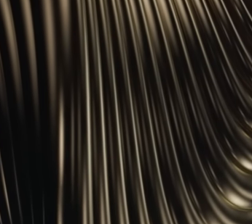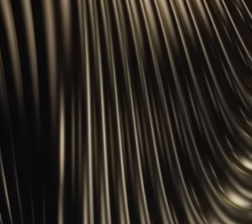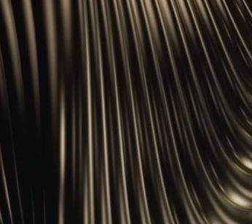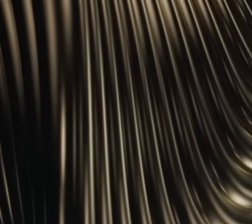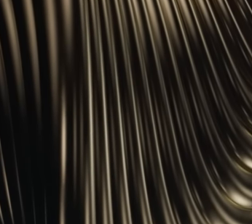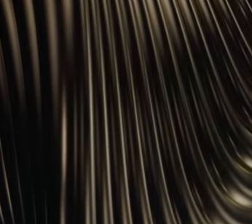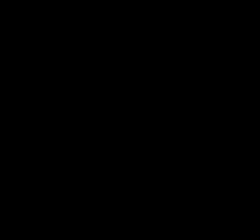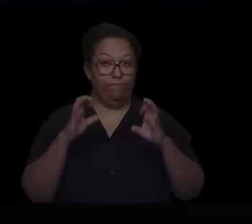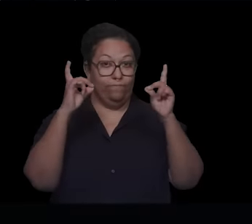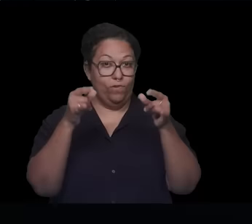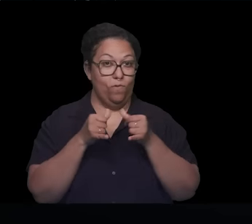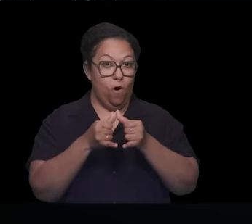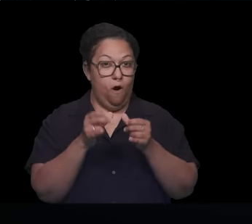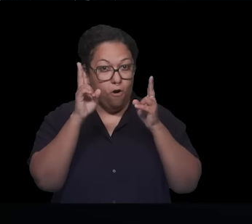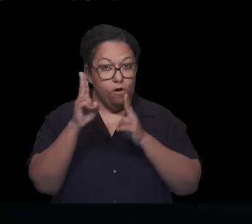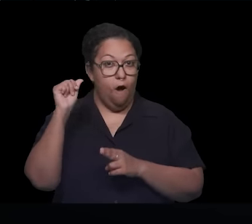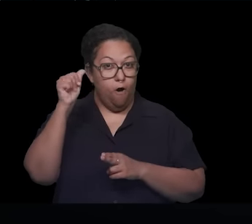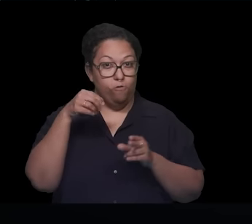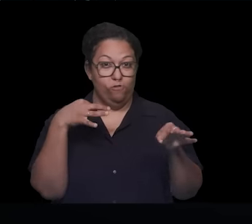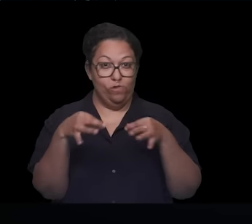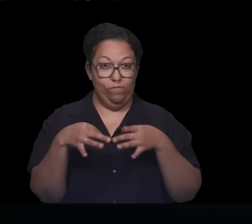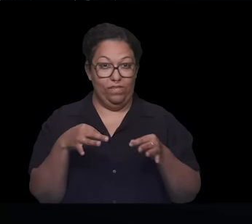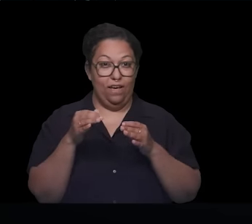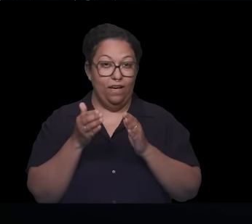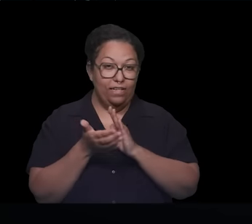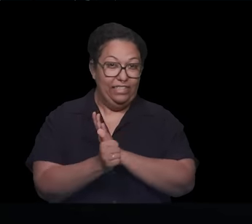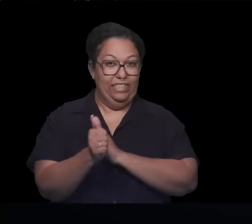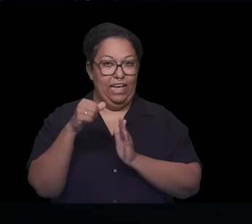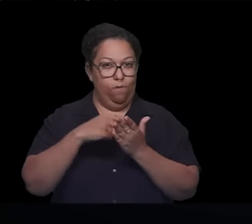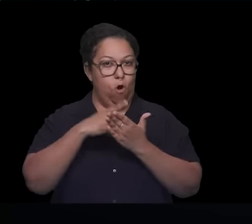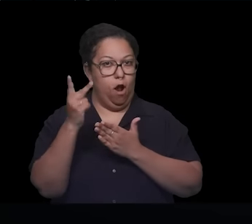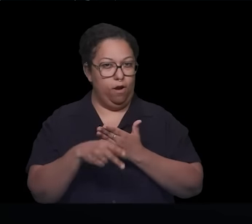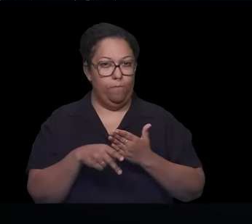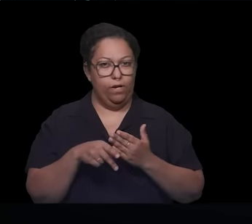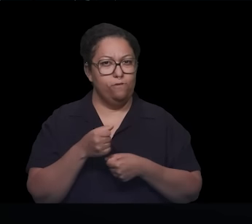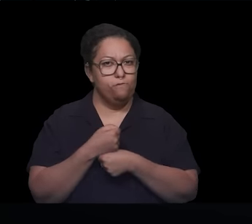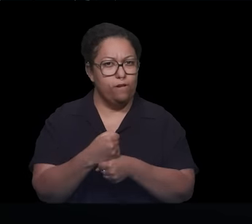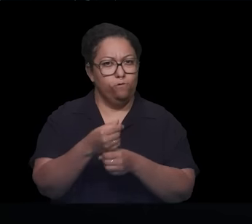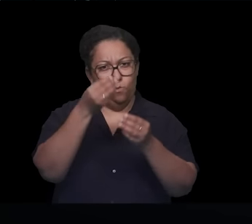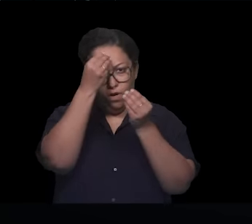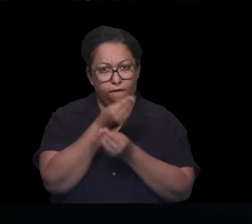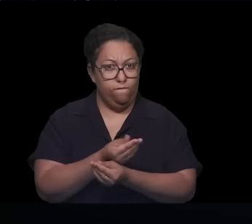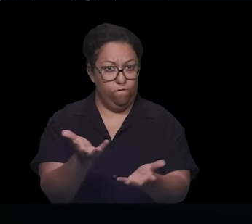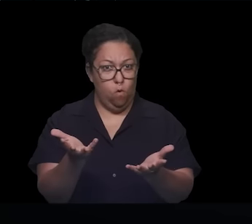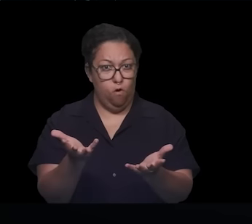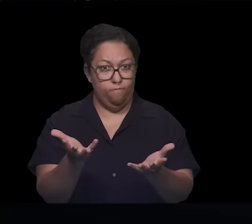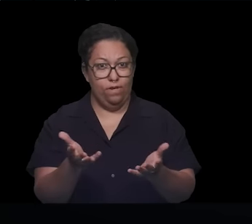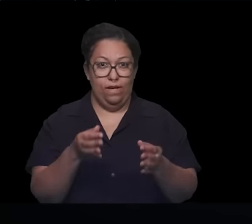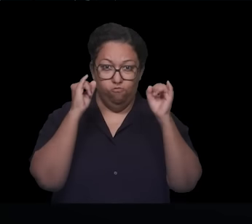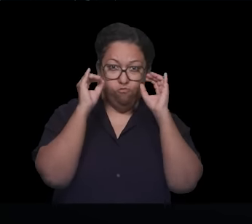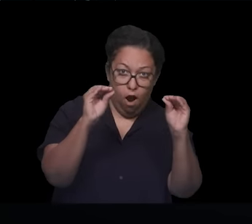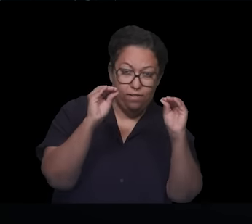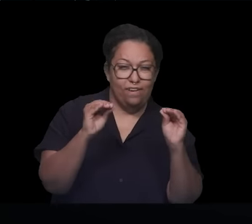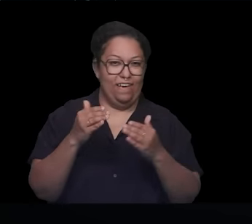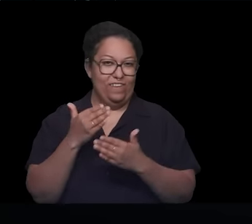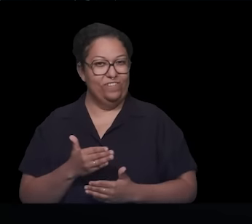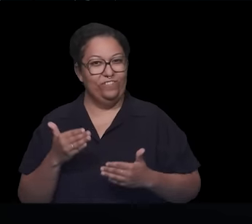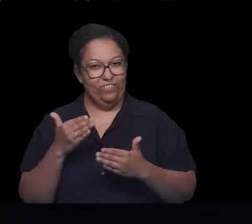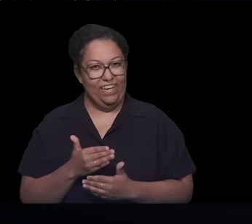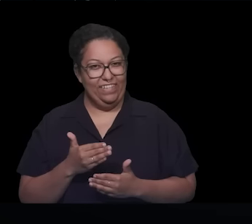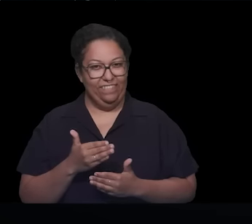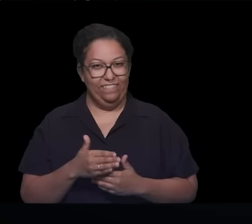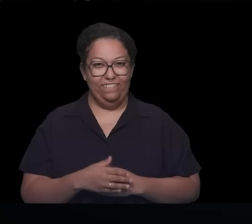prize winner, Beatty Essay Contest. The Education Award honors audio description excellence in programming, created to inform,